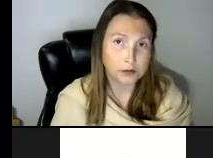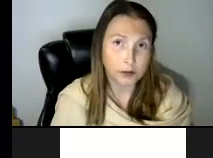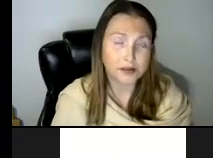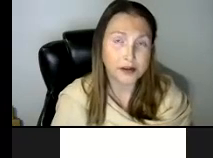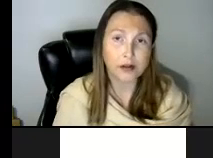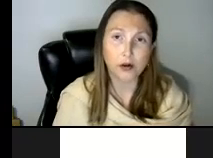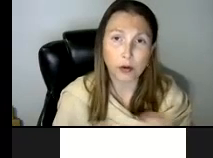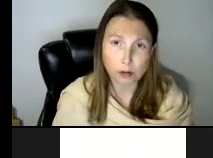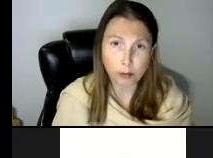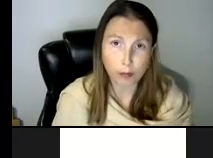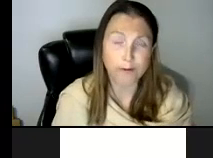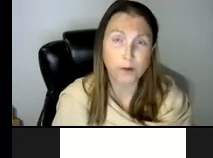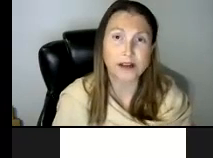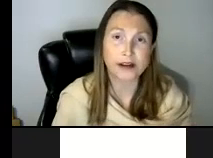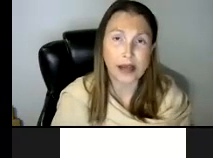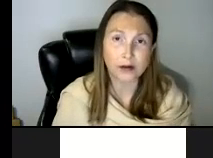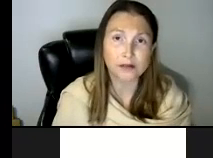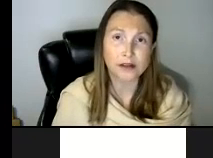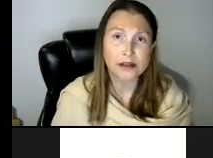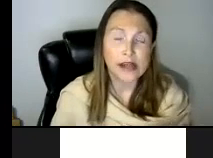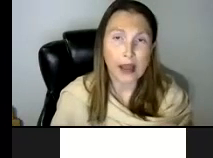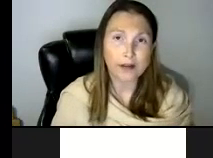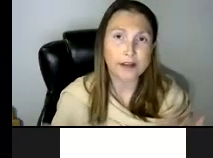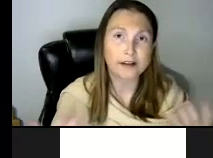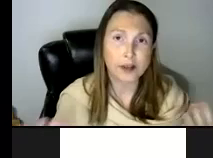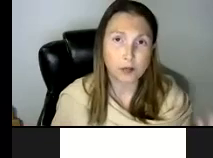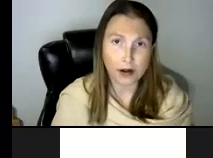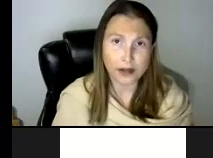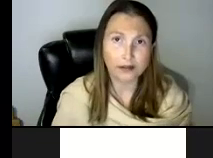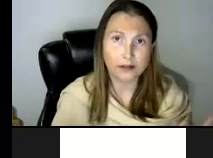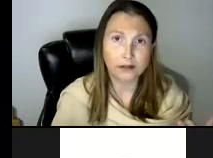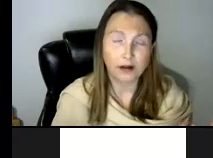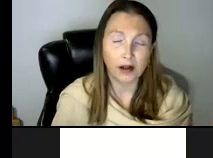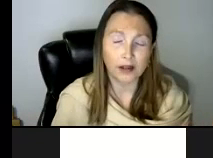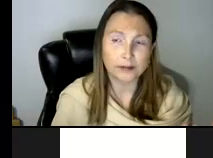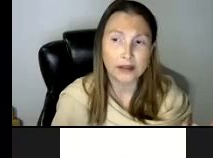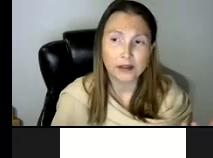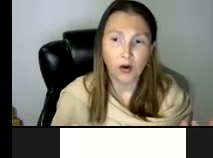essential personnel, or your critical workforce that allows everything to keep running